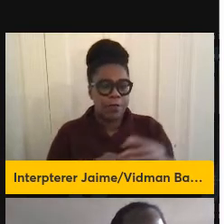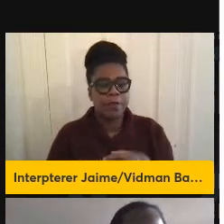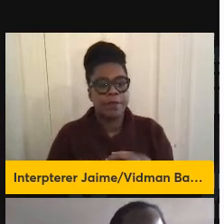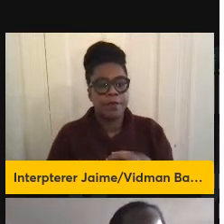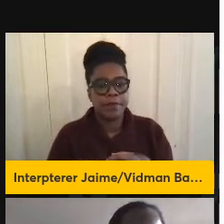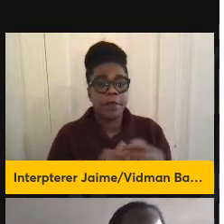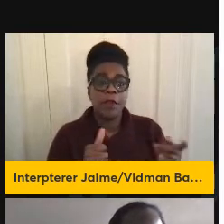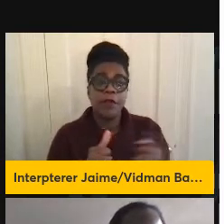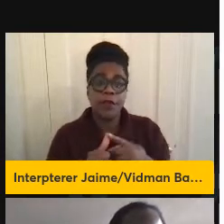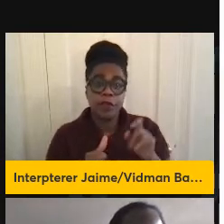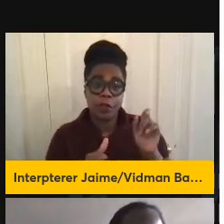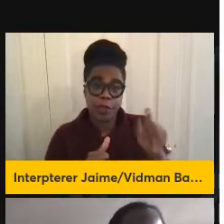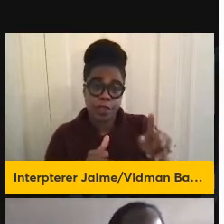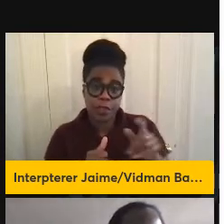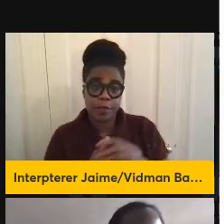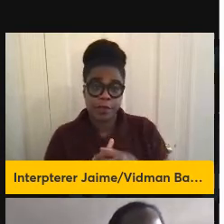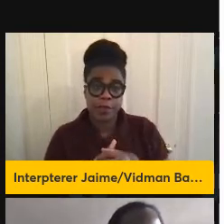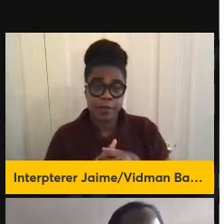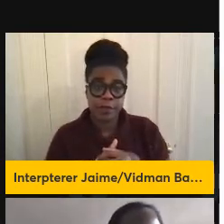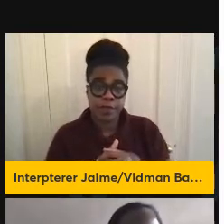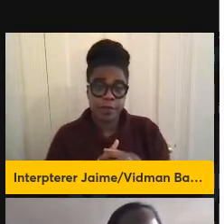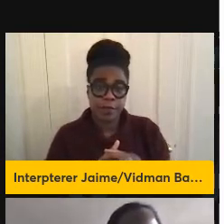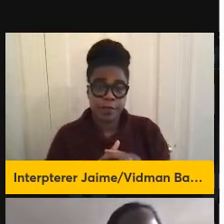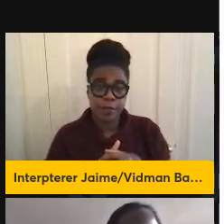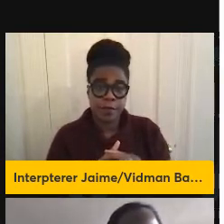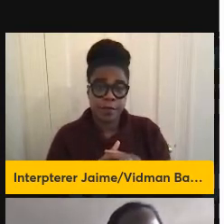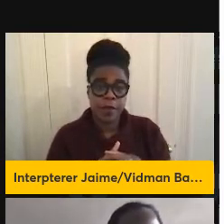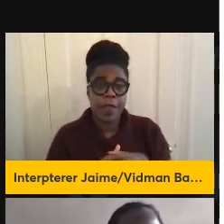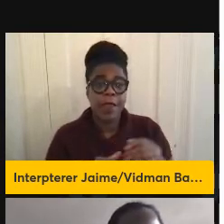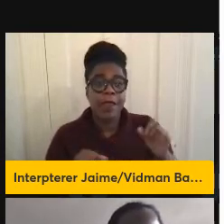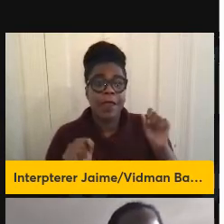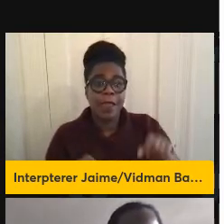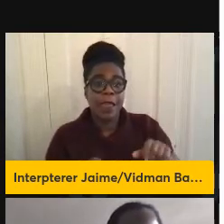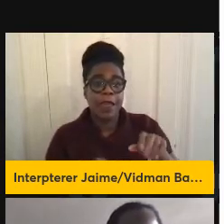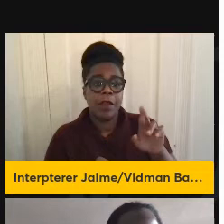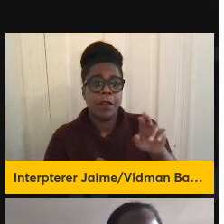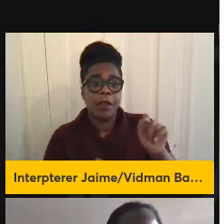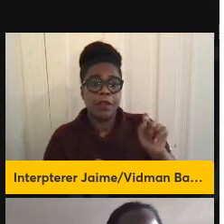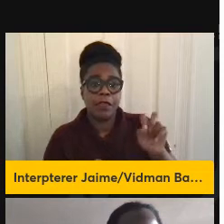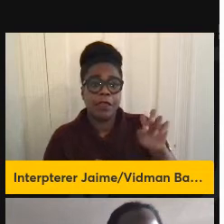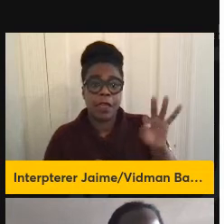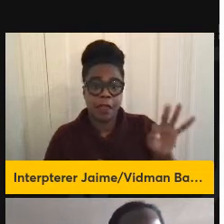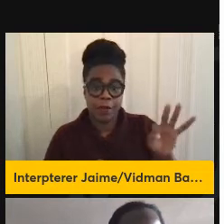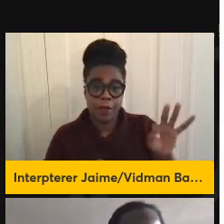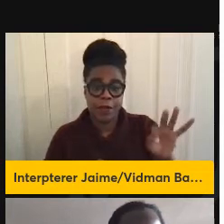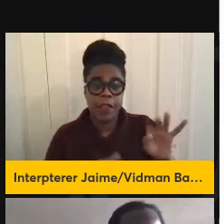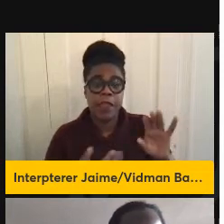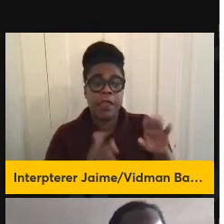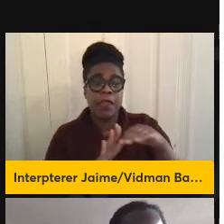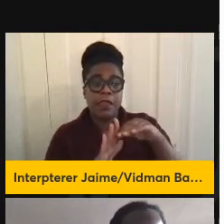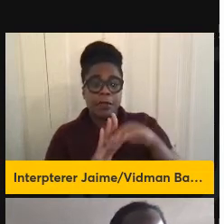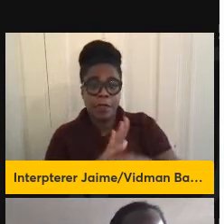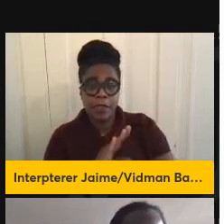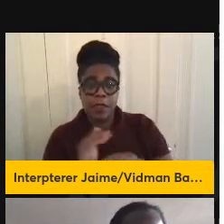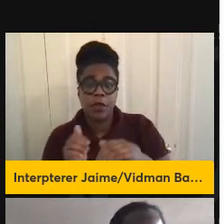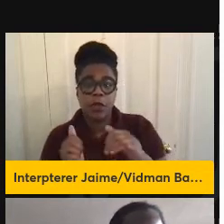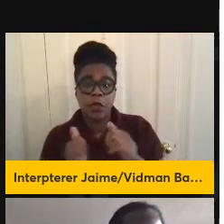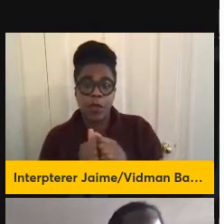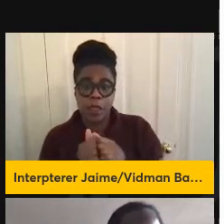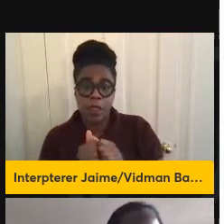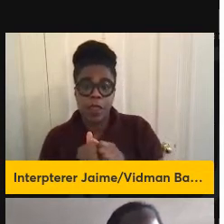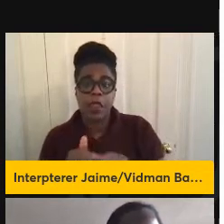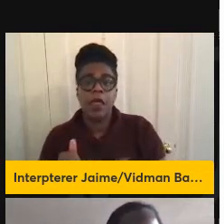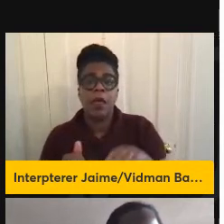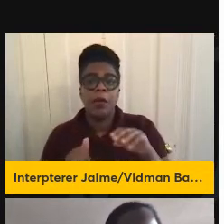So our first question was, can recombinant TNF-alpha deplete the duration of humoral immunity using model antigen? So what I